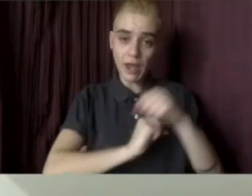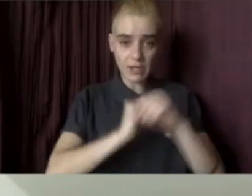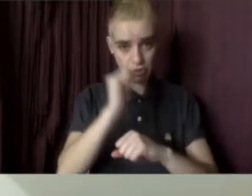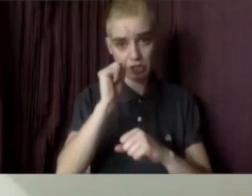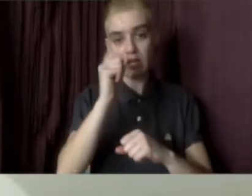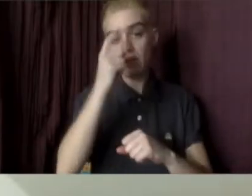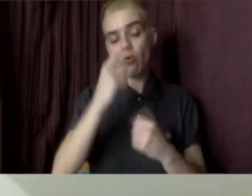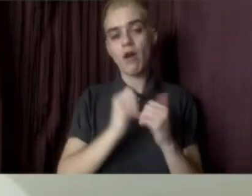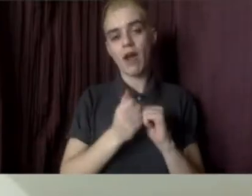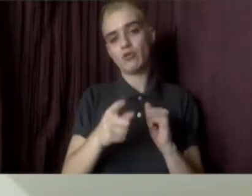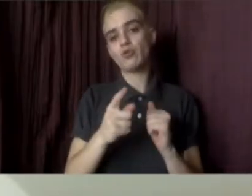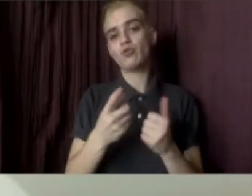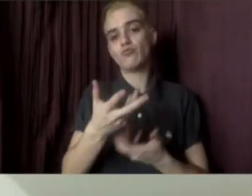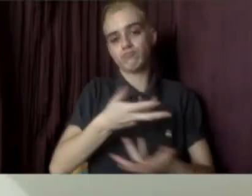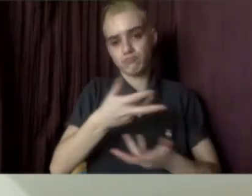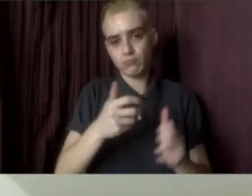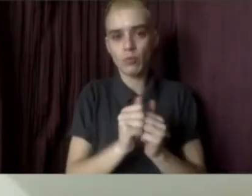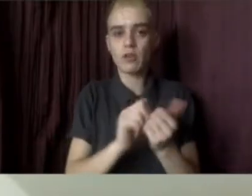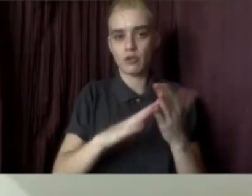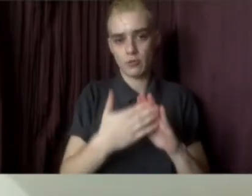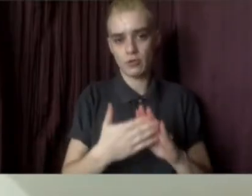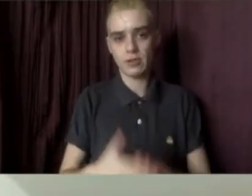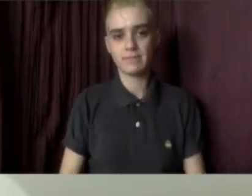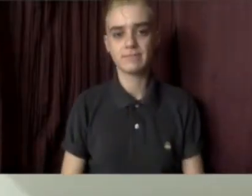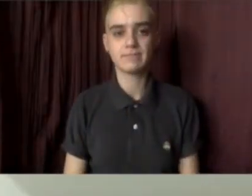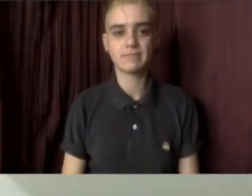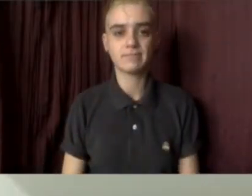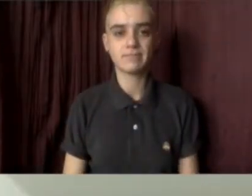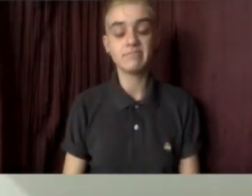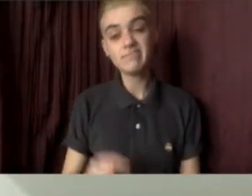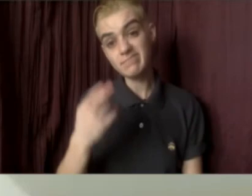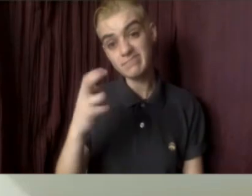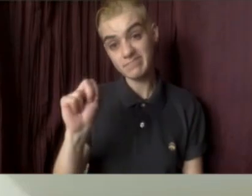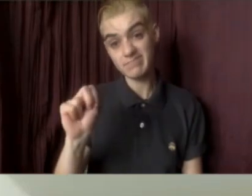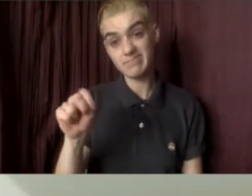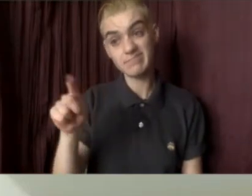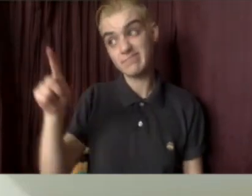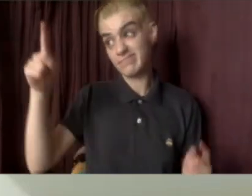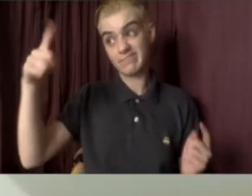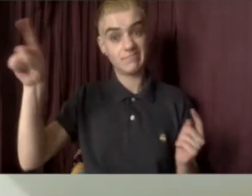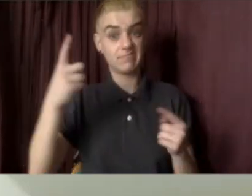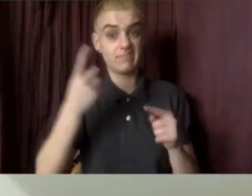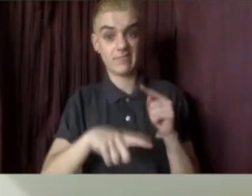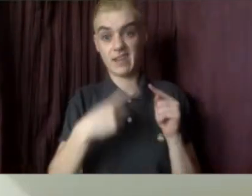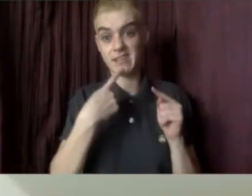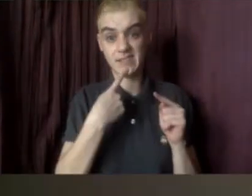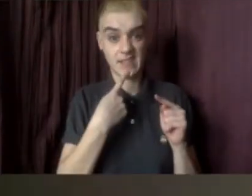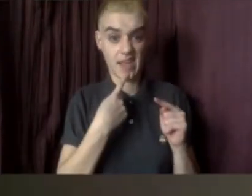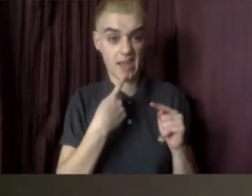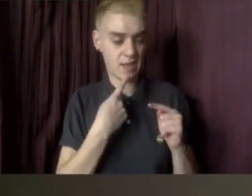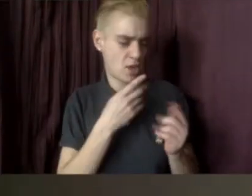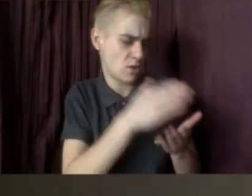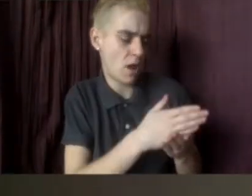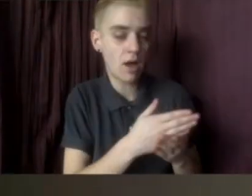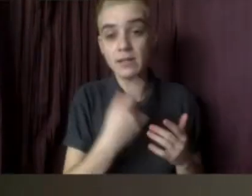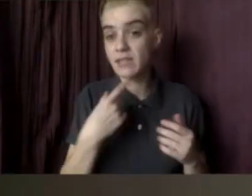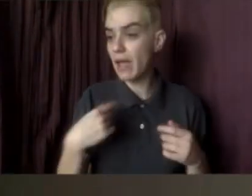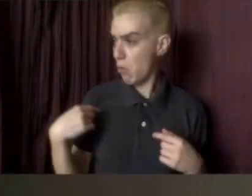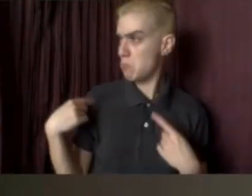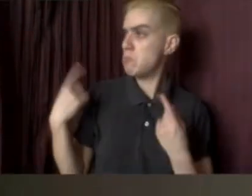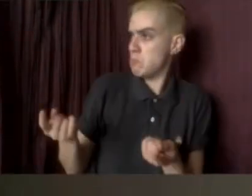Mr. Quincy, do you have anything to add to how to bring churches and faith groups into this? I think